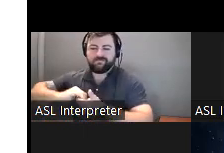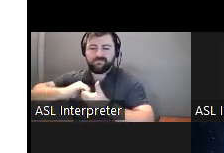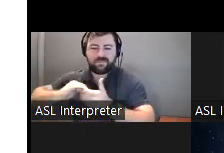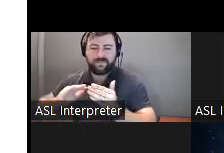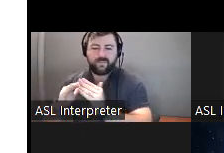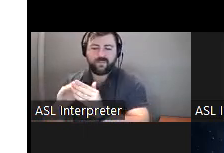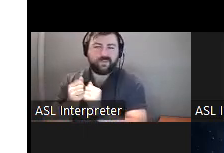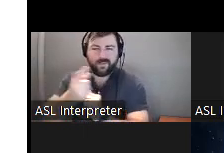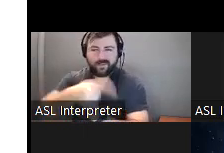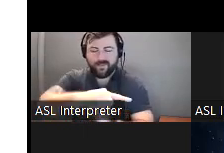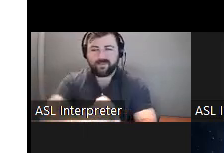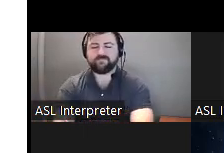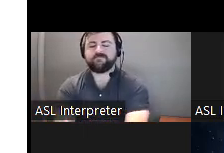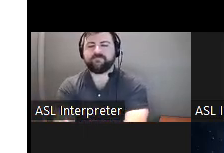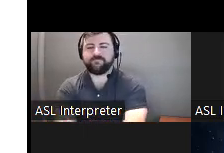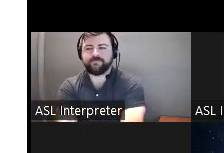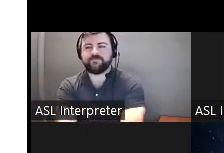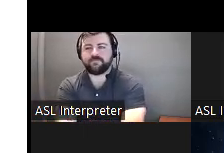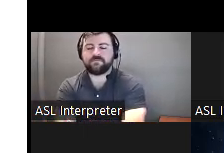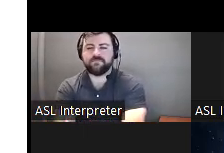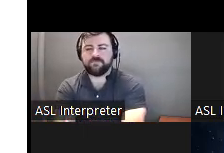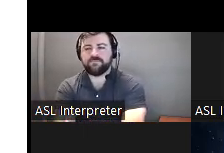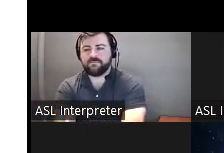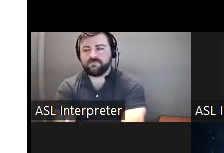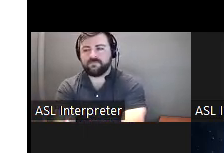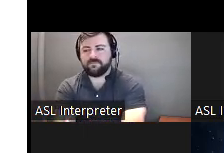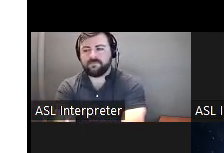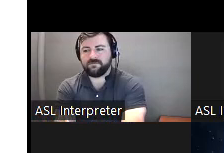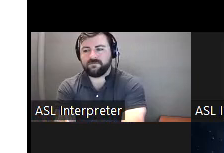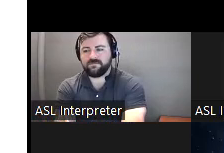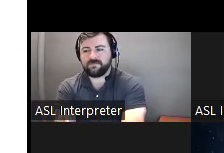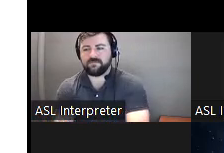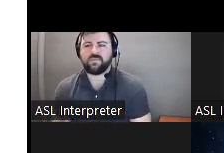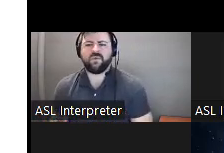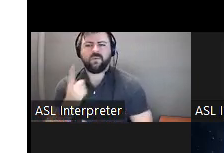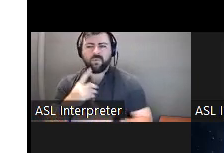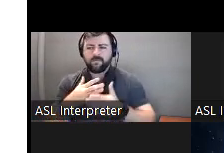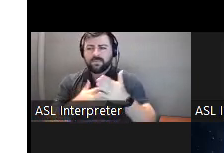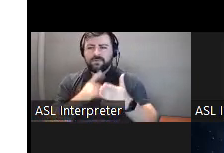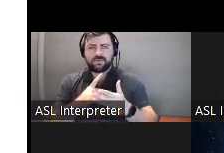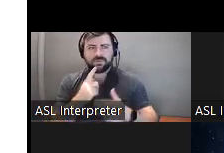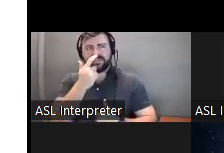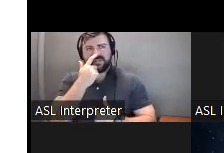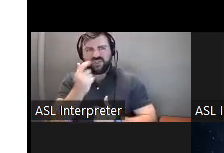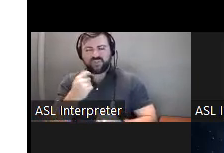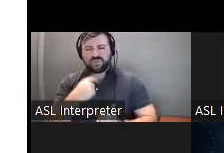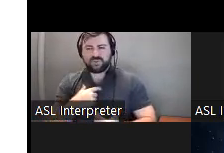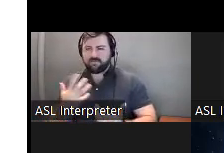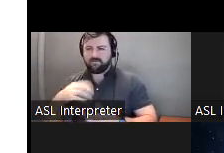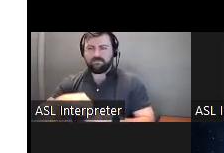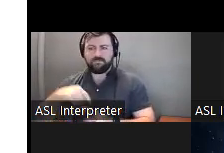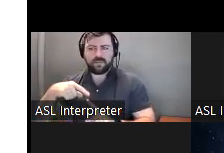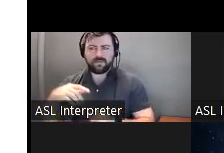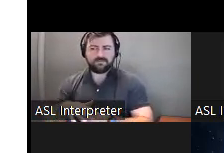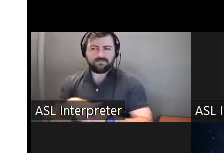you. One of the pieces, which is so interesting, that brought us in this space is